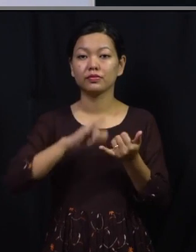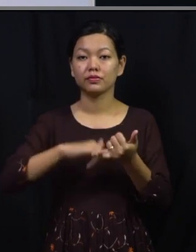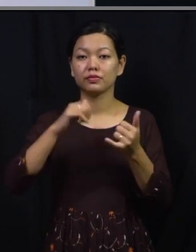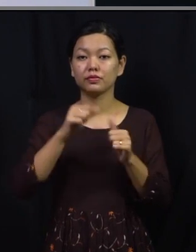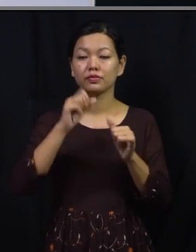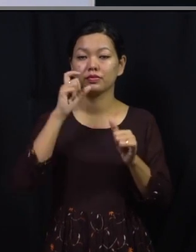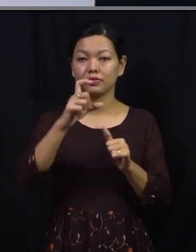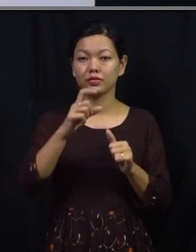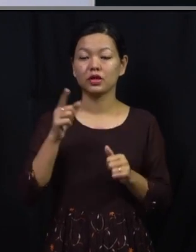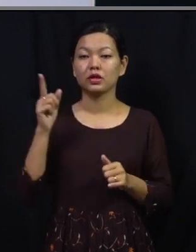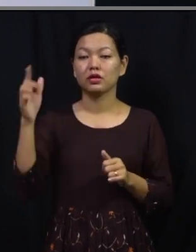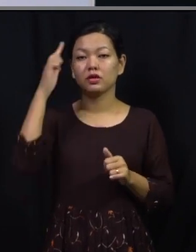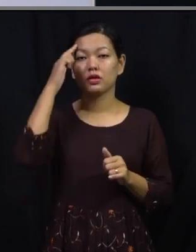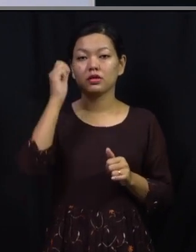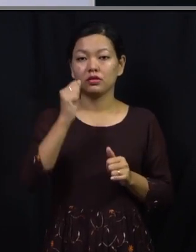SSC, and